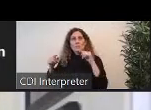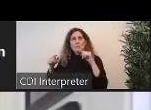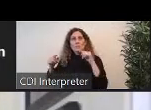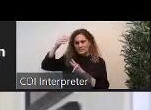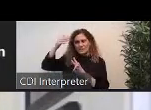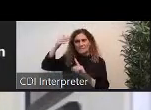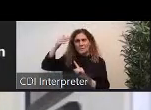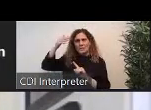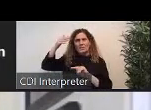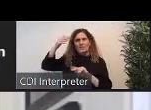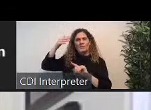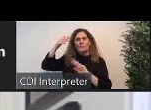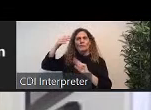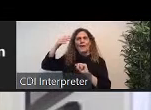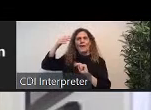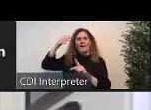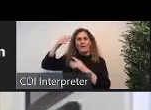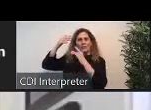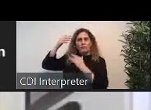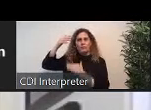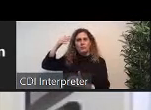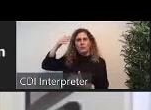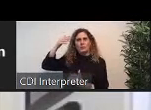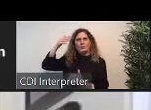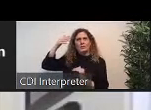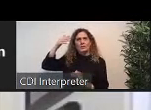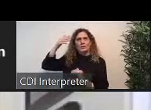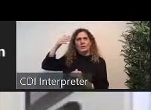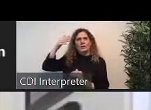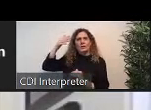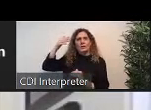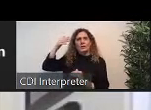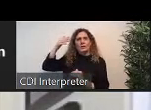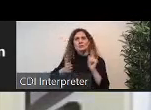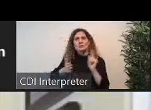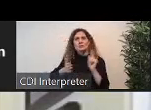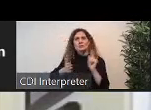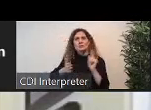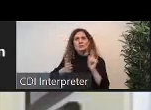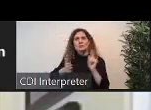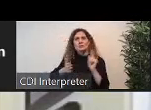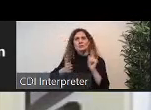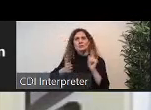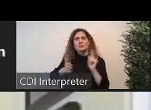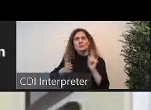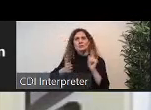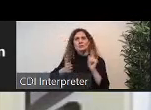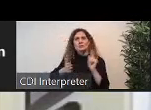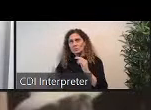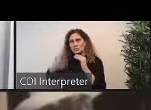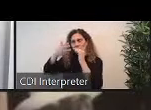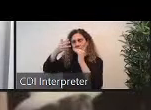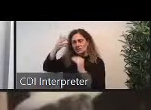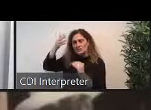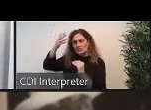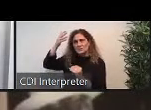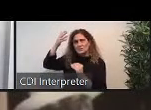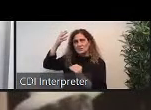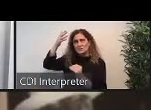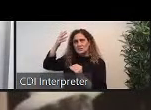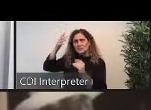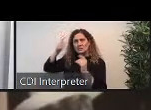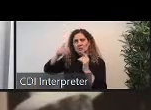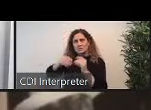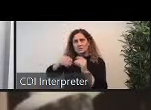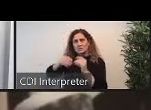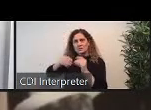So we need additional help from the federal government and the state government both. And I could